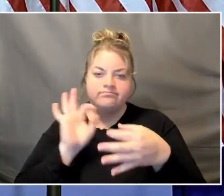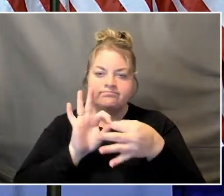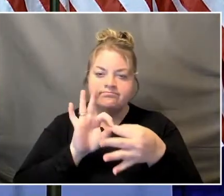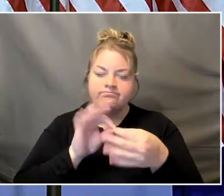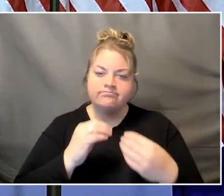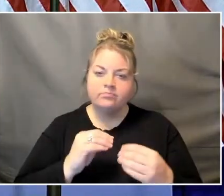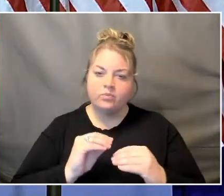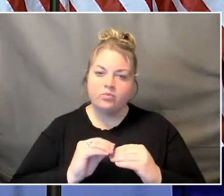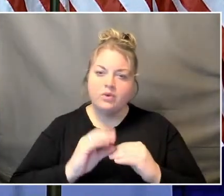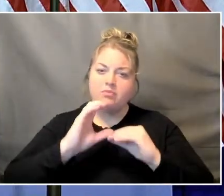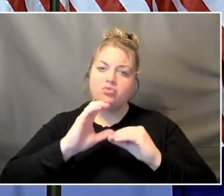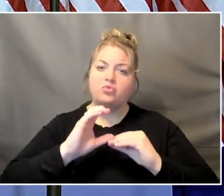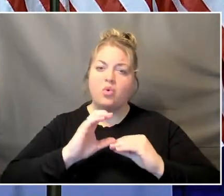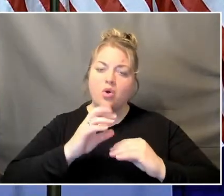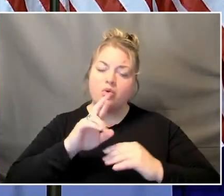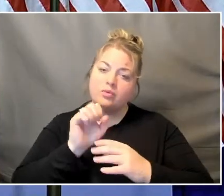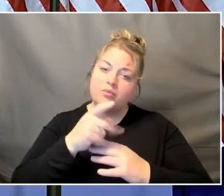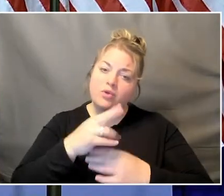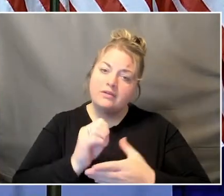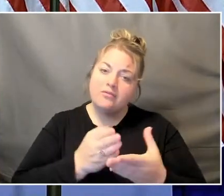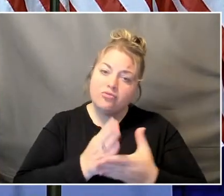President Biden and Vice President Harris.